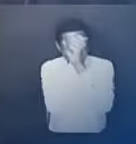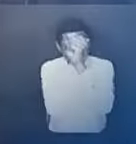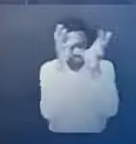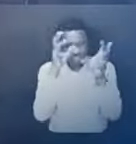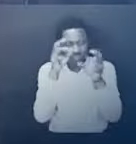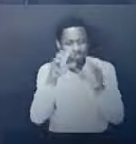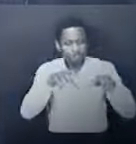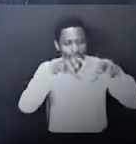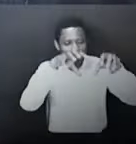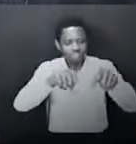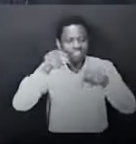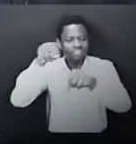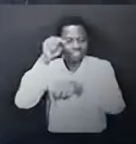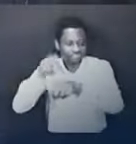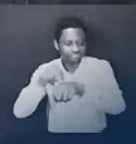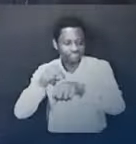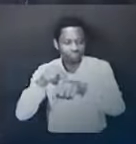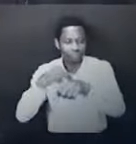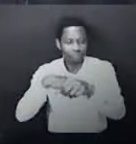7, Deuteronomy